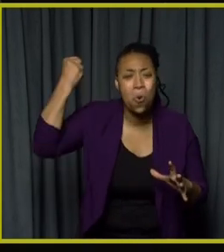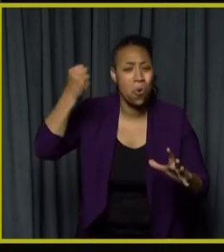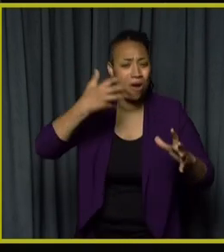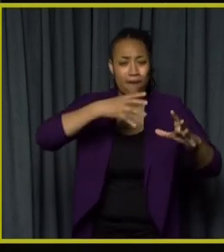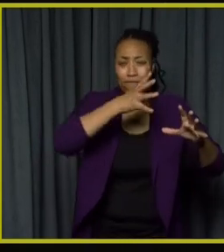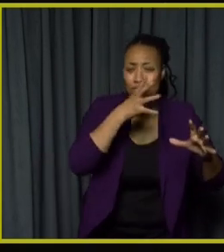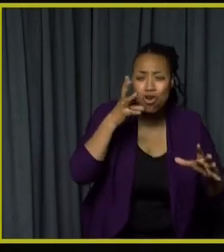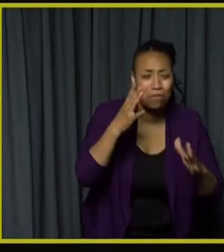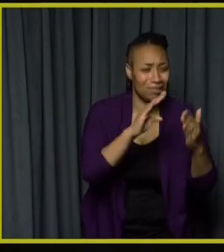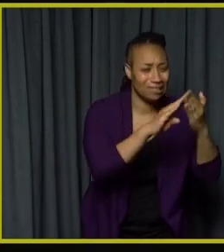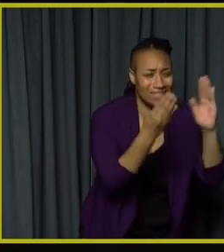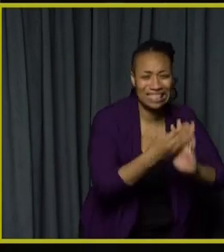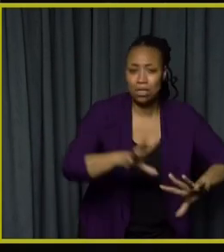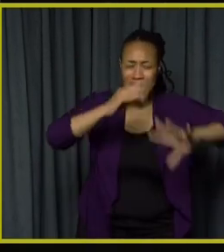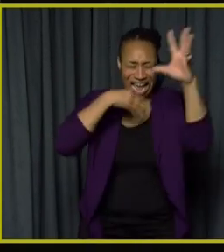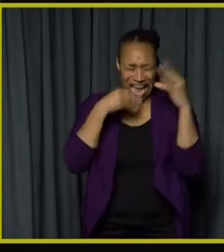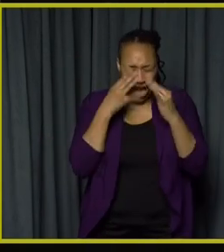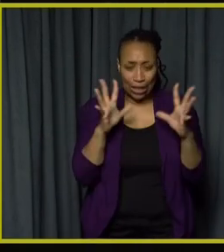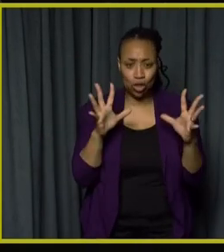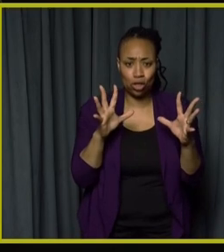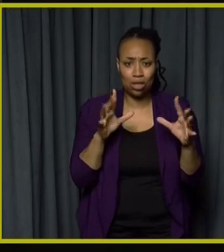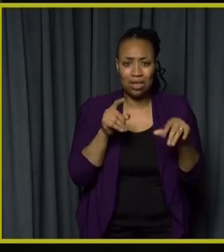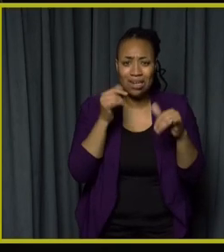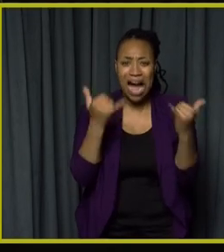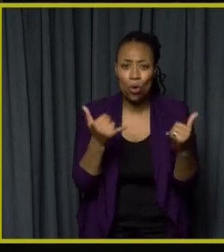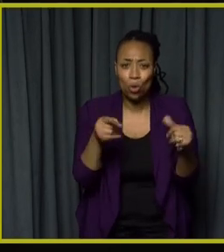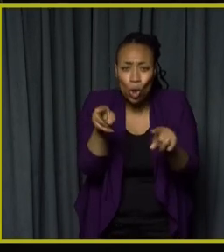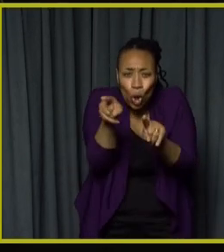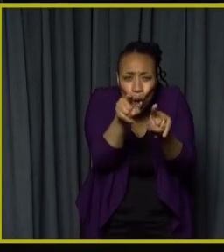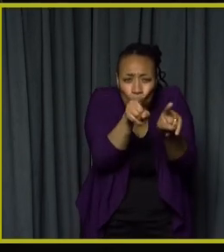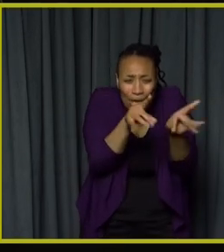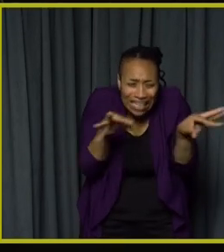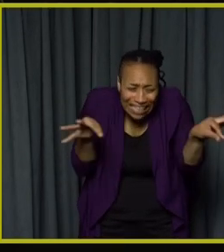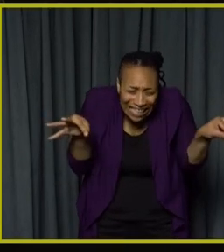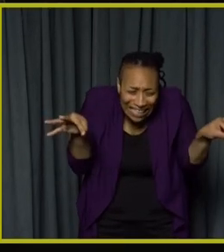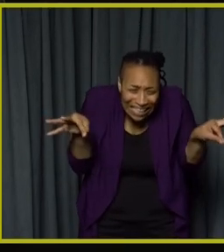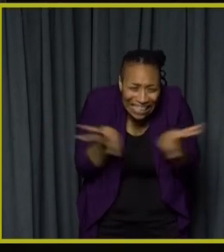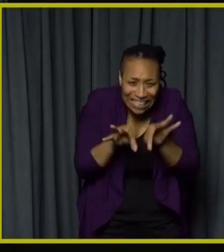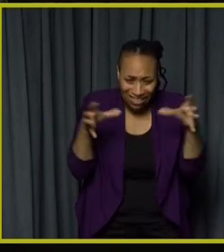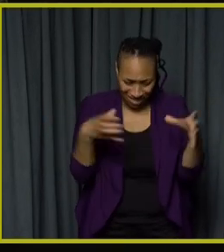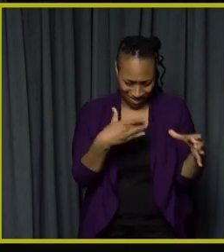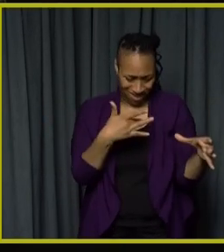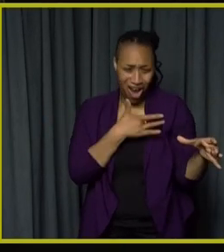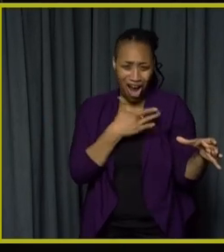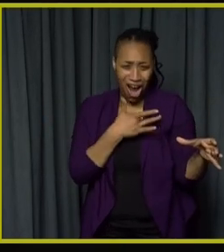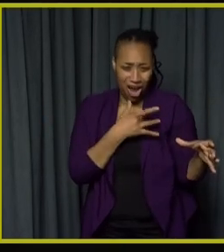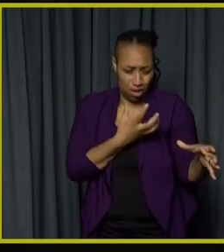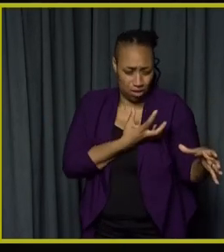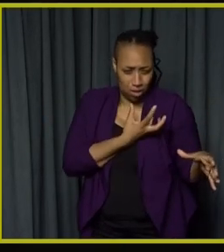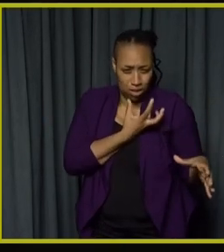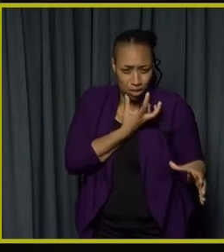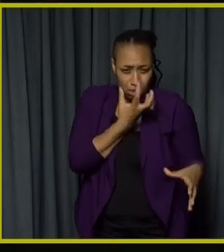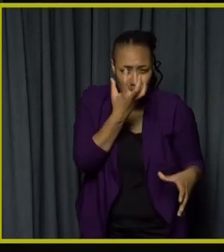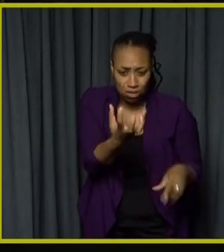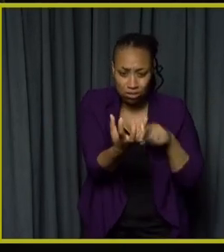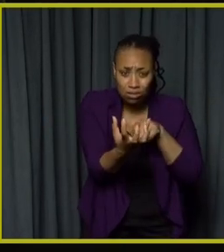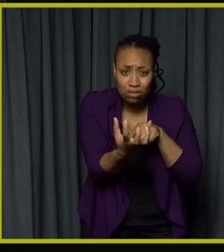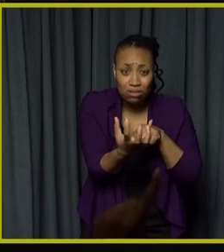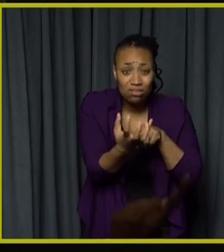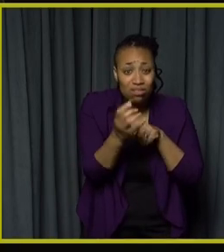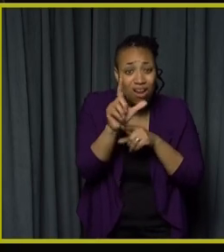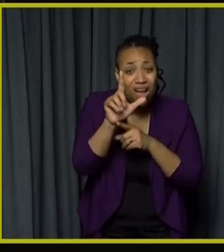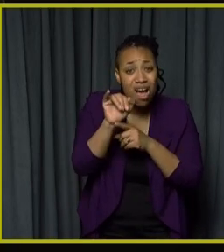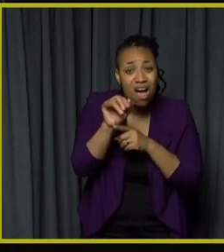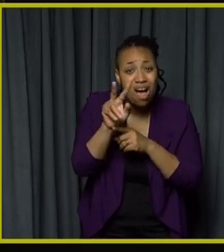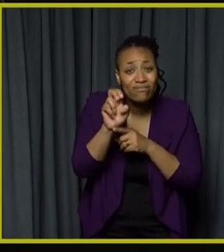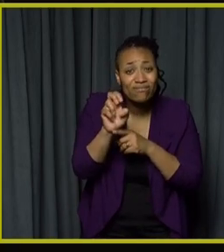cities, it's time to believe that this heart and the soul of this democracy can live. We can breathe into